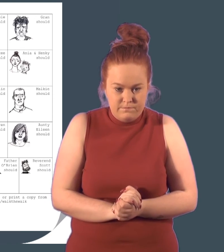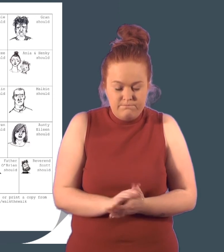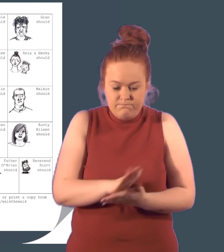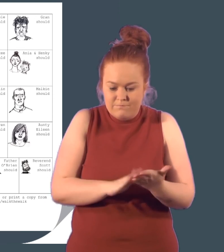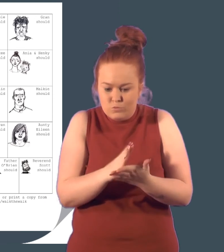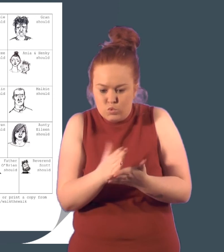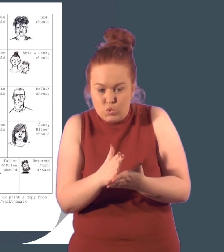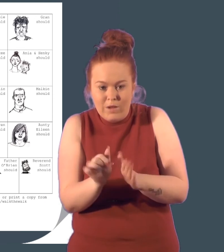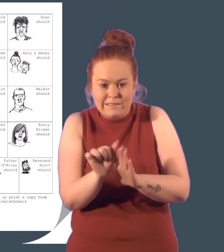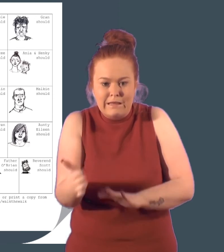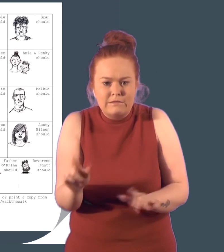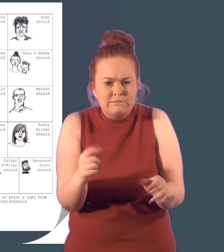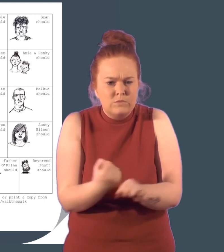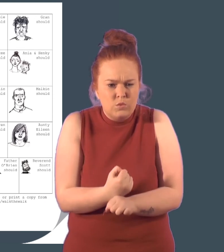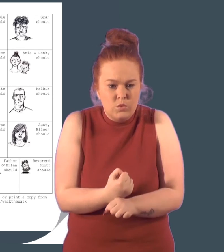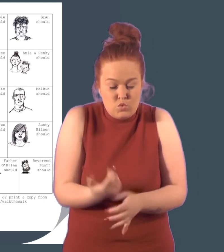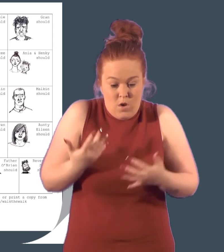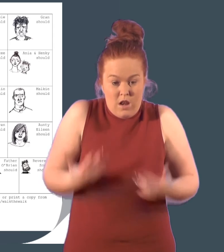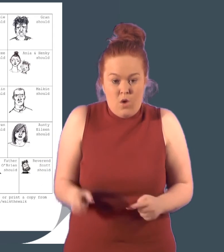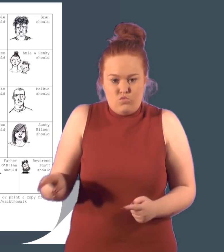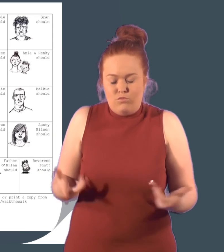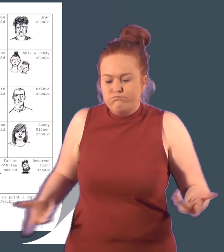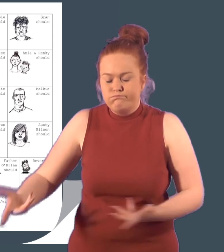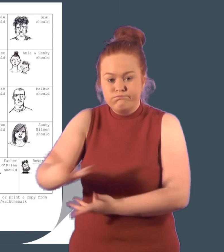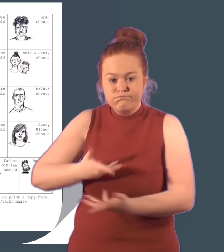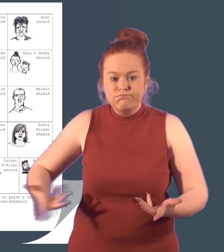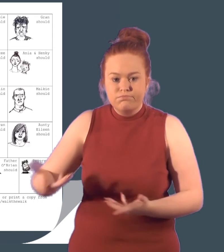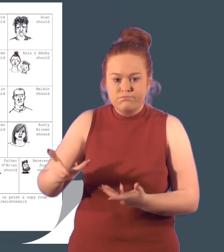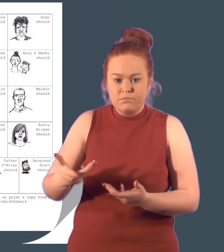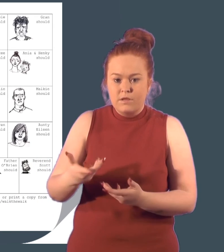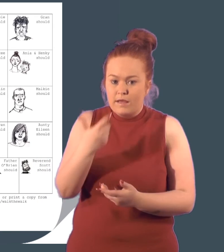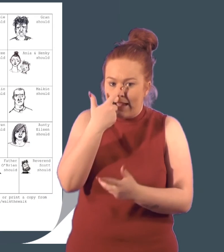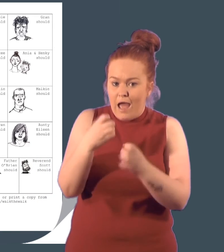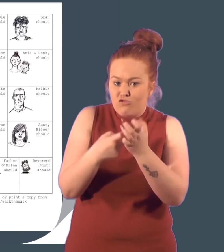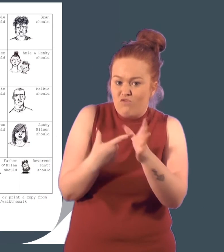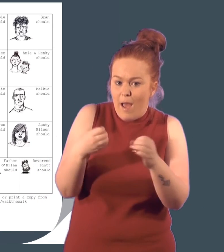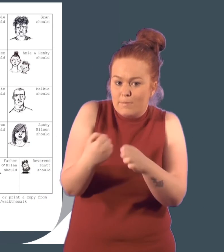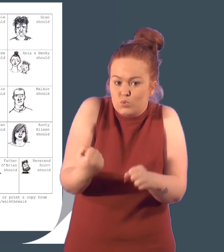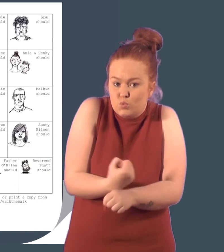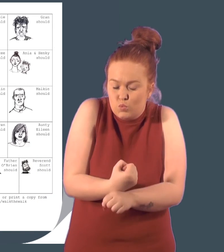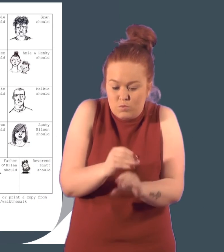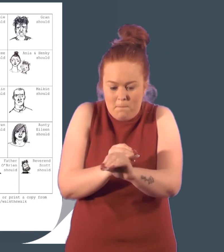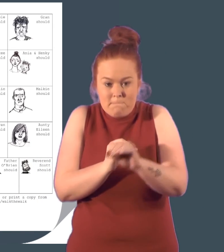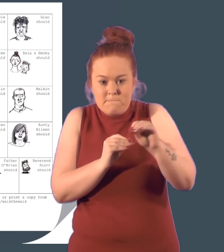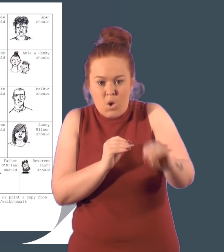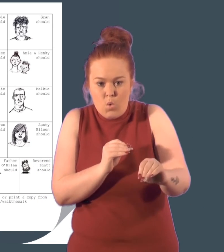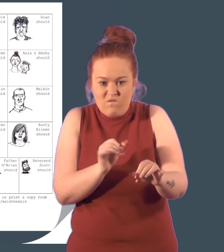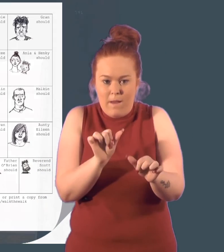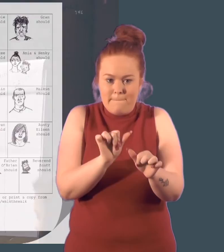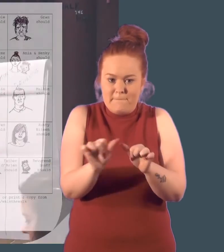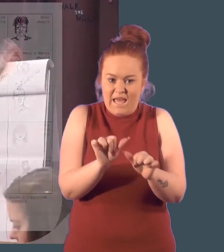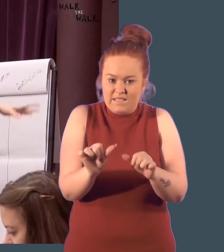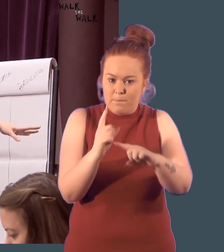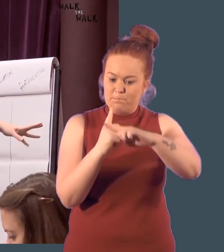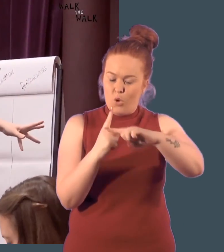next. What I want you to do is discuss what can Rab do to move in a positive